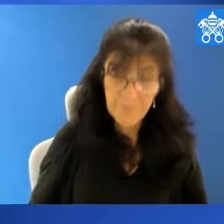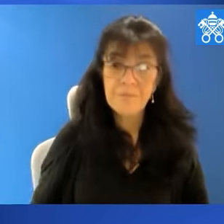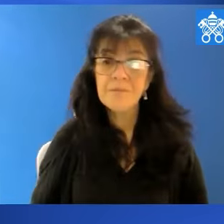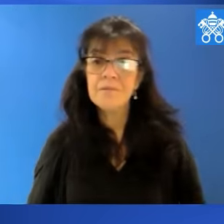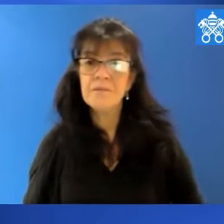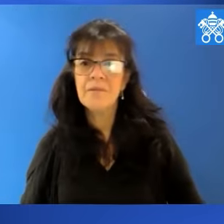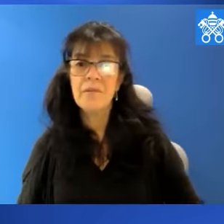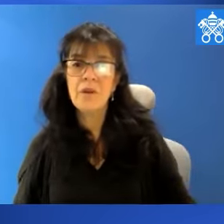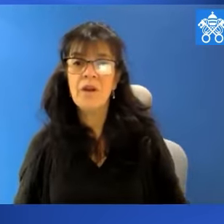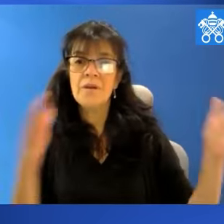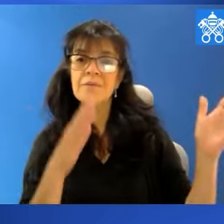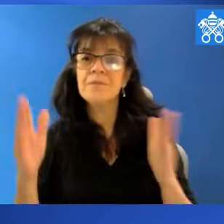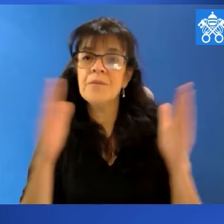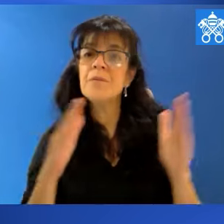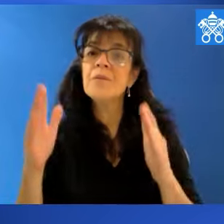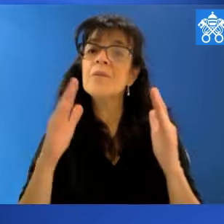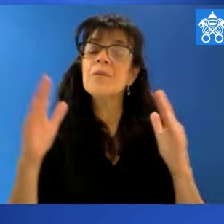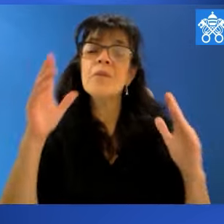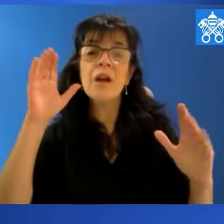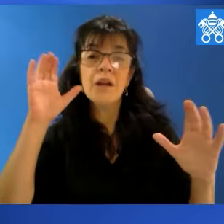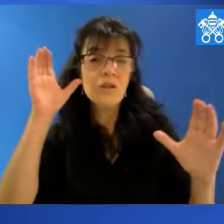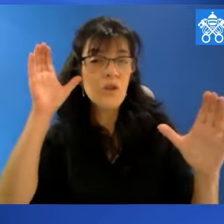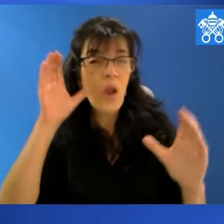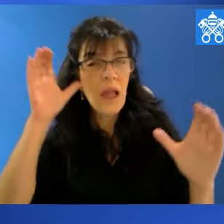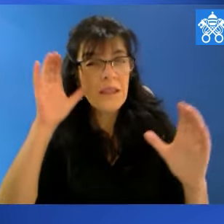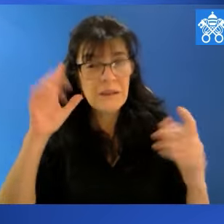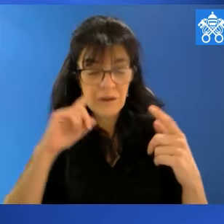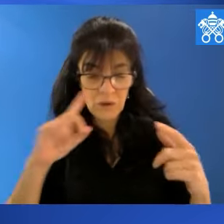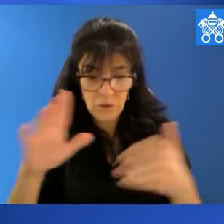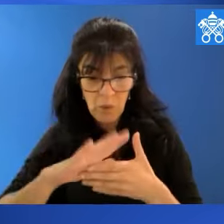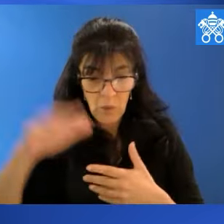ourselves to listen to the Holy Father.